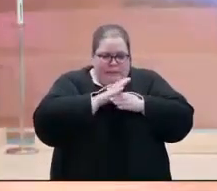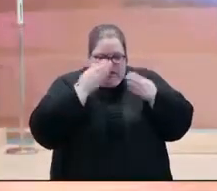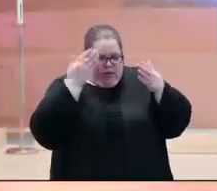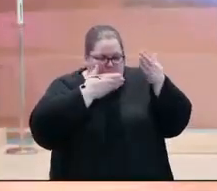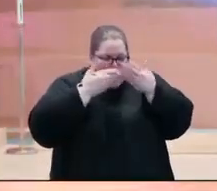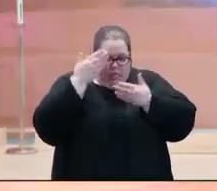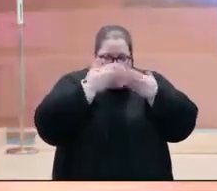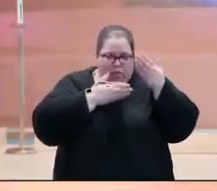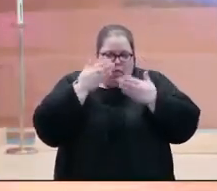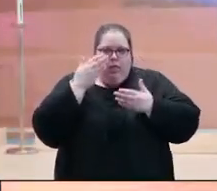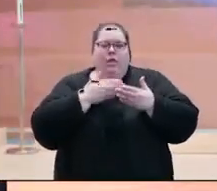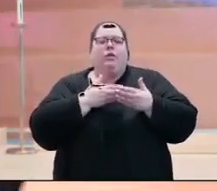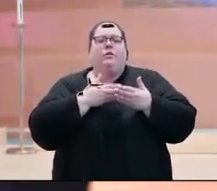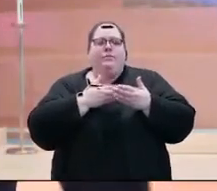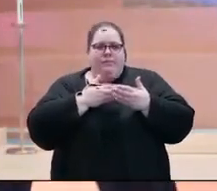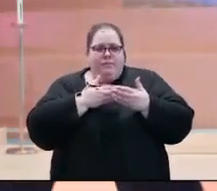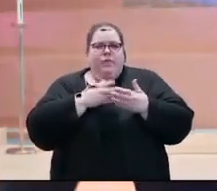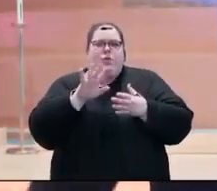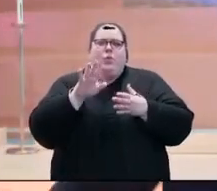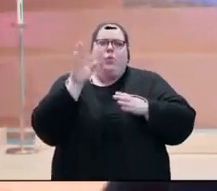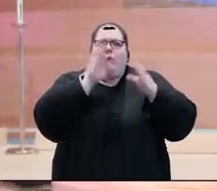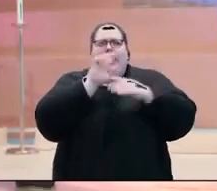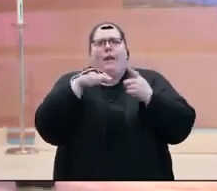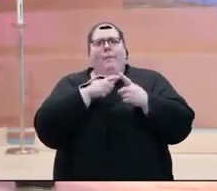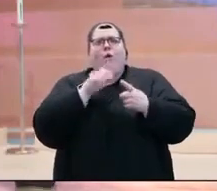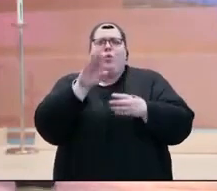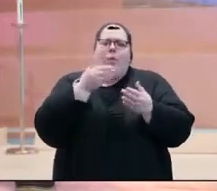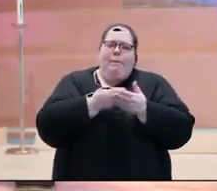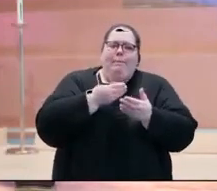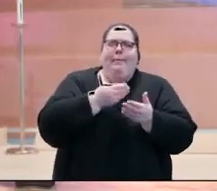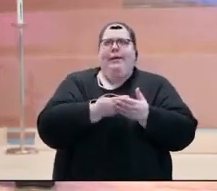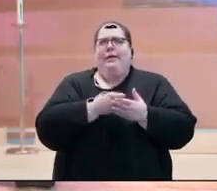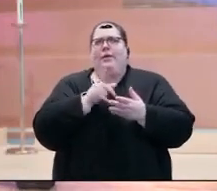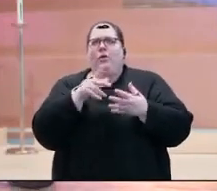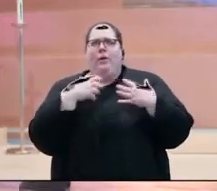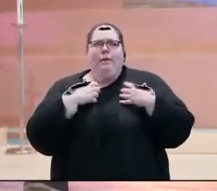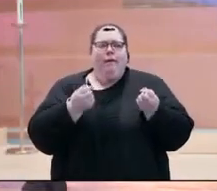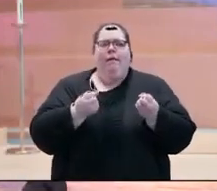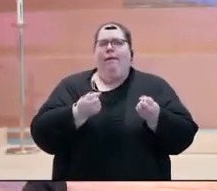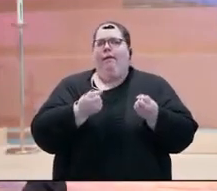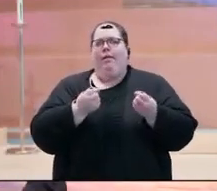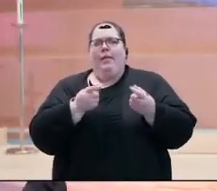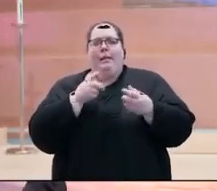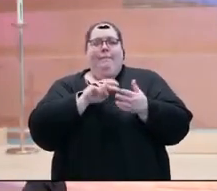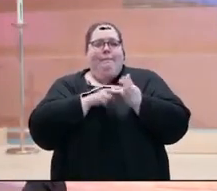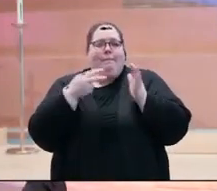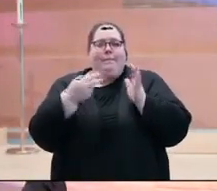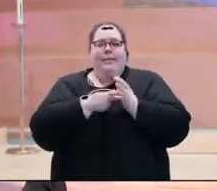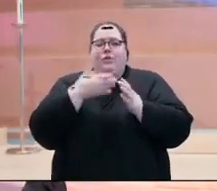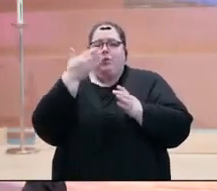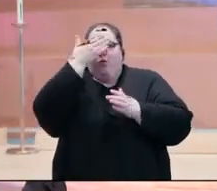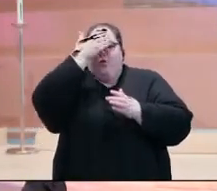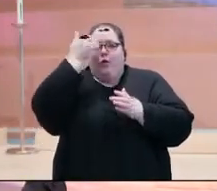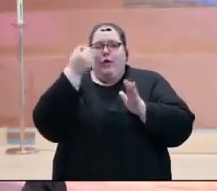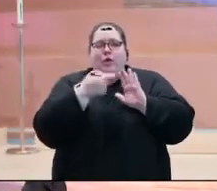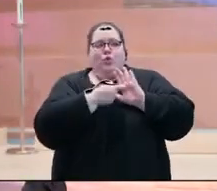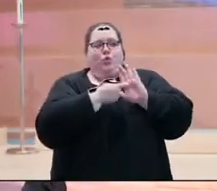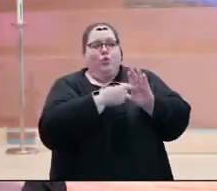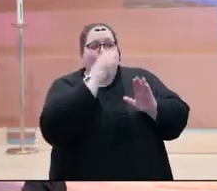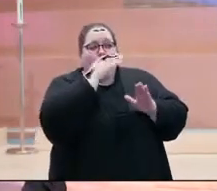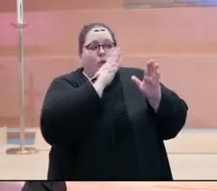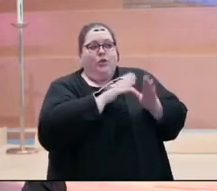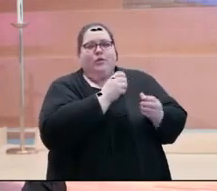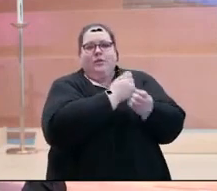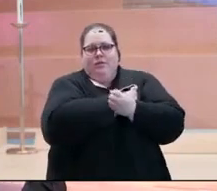be so worried about your own finances or well-being or something along those lines that you are forgetting to show love to